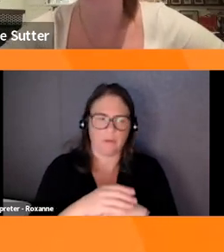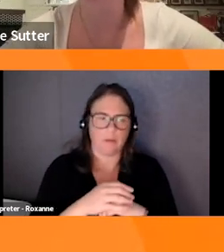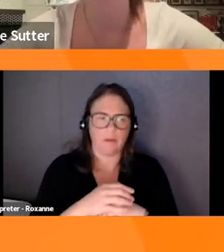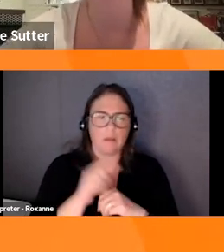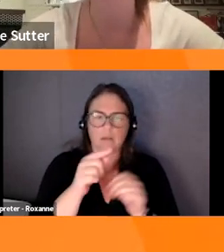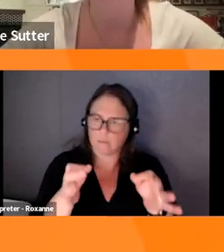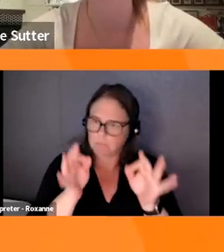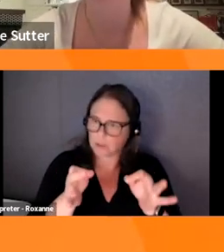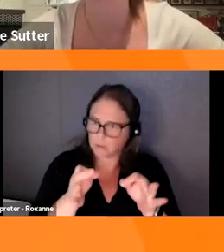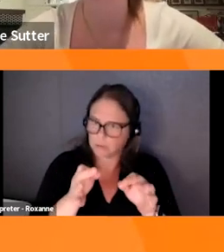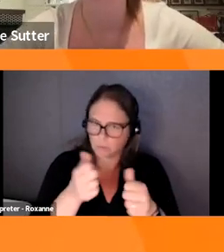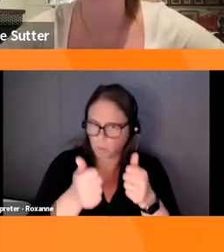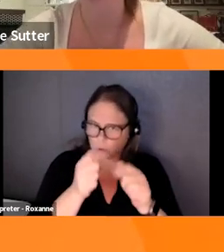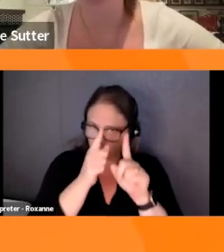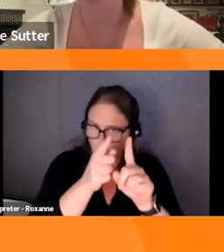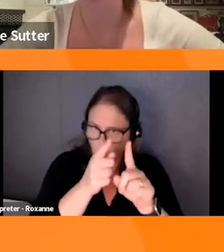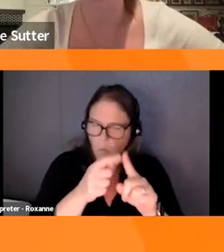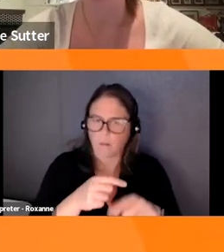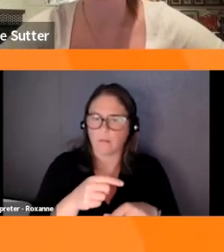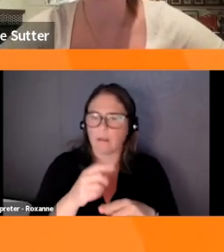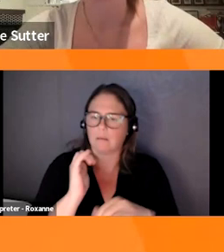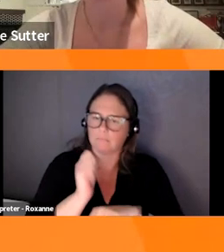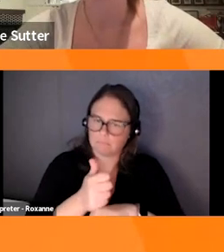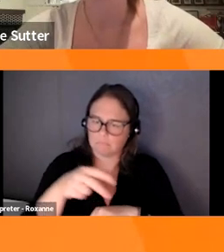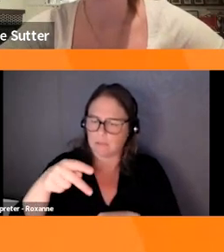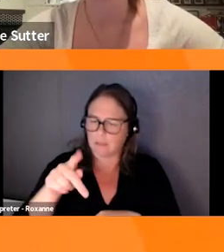a KPI that they're going to track for that goal.